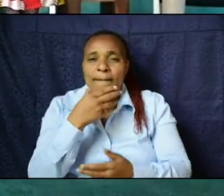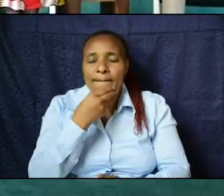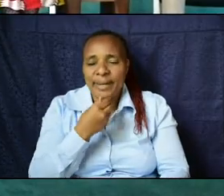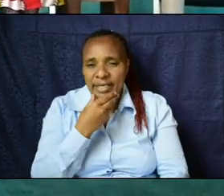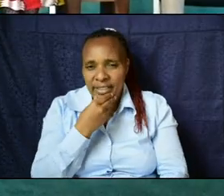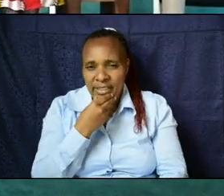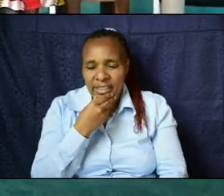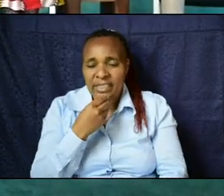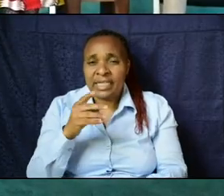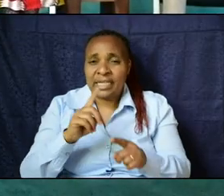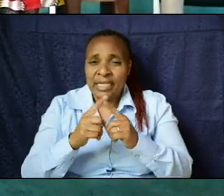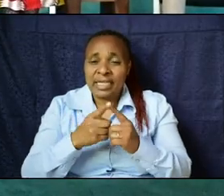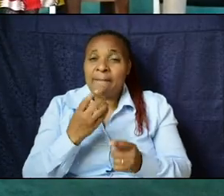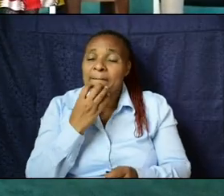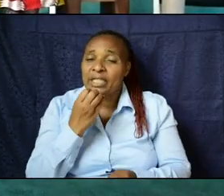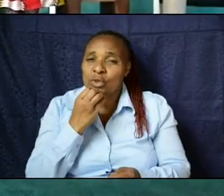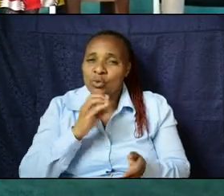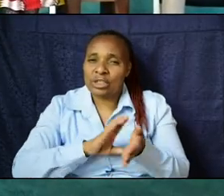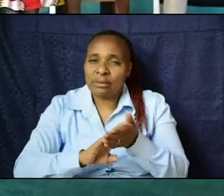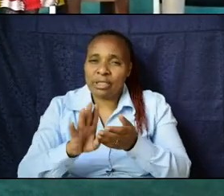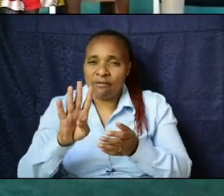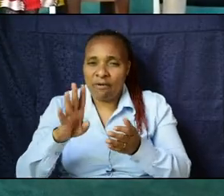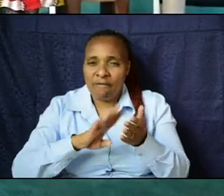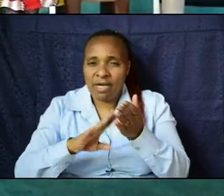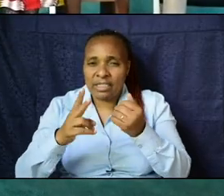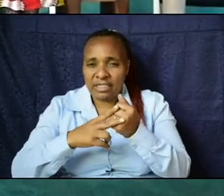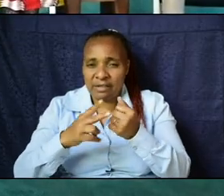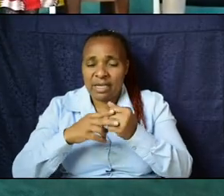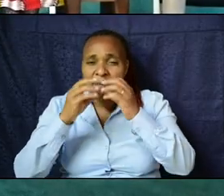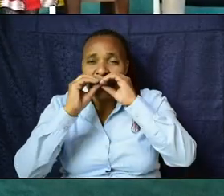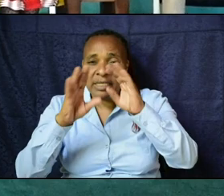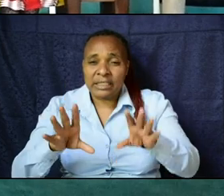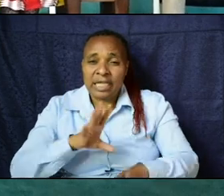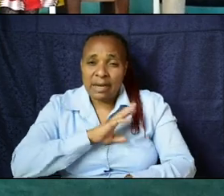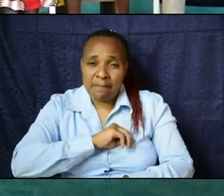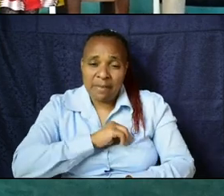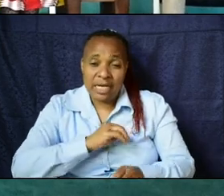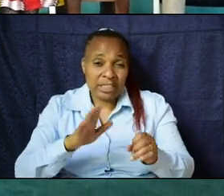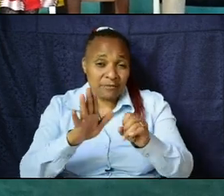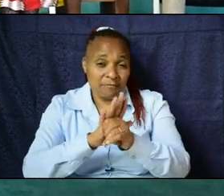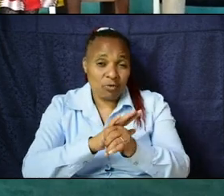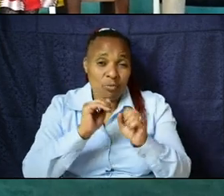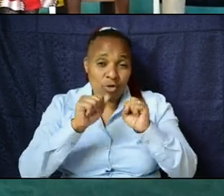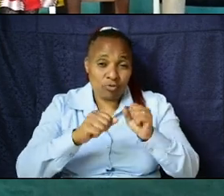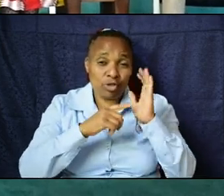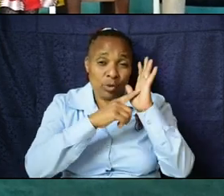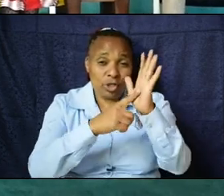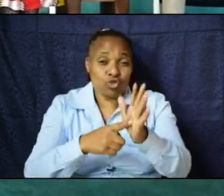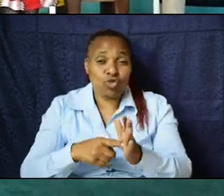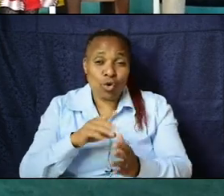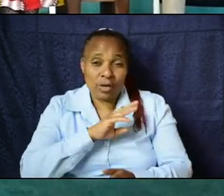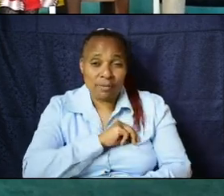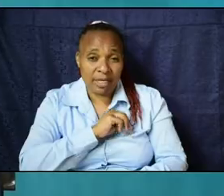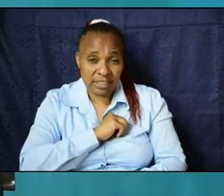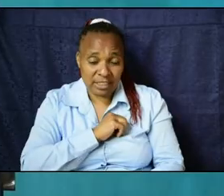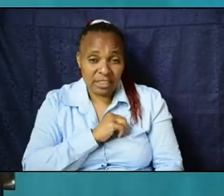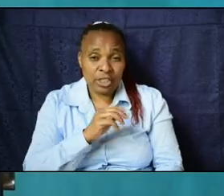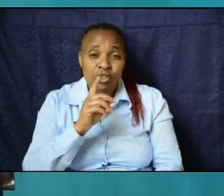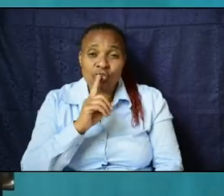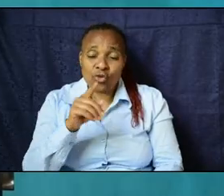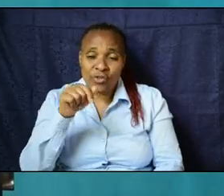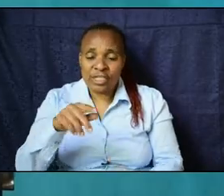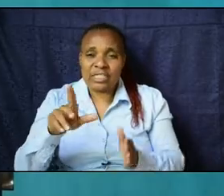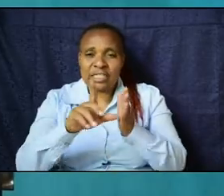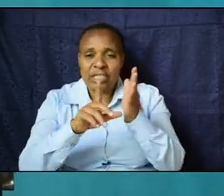read Matthew 5:7, and it says, Blessed are the merciful, for they shall be shown mercy. Mm-hmm. So in